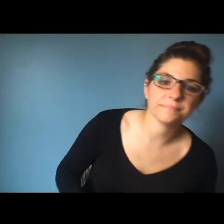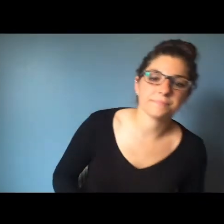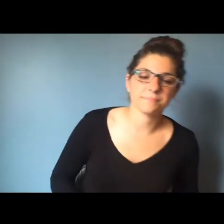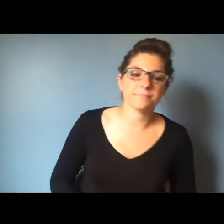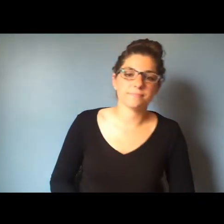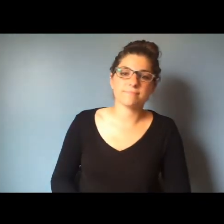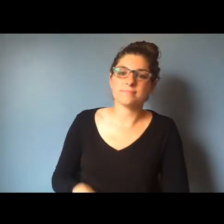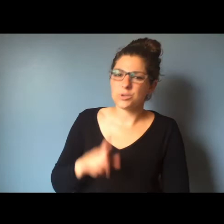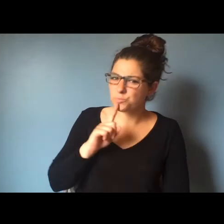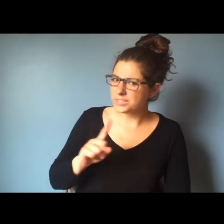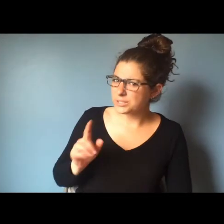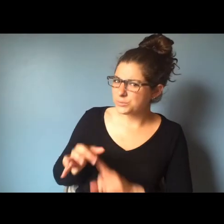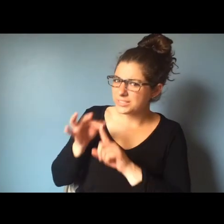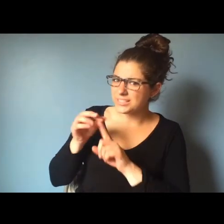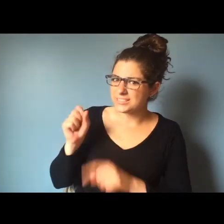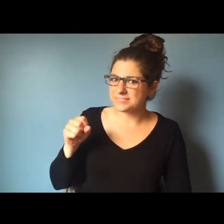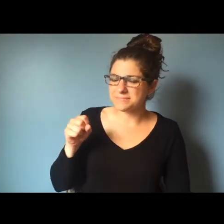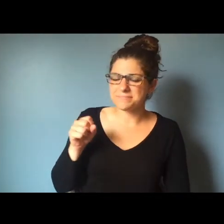I think that's very unique. Like,